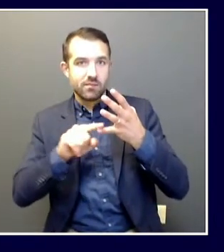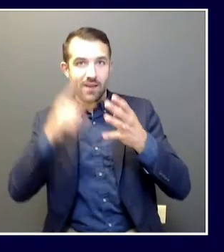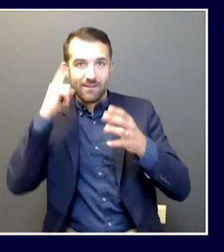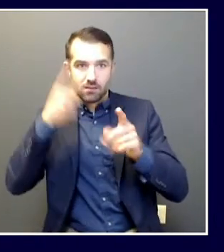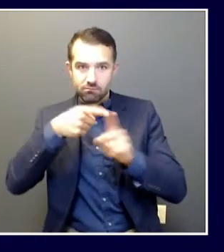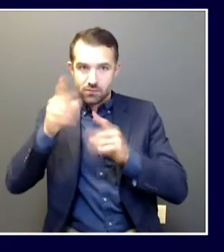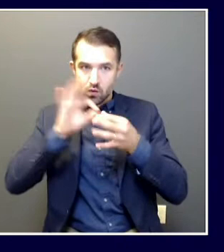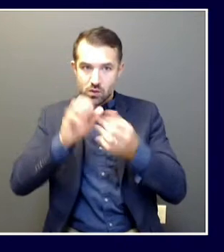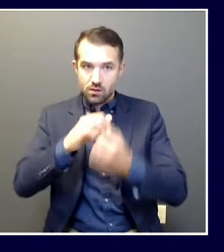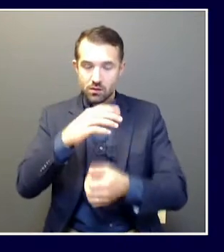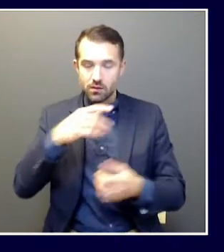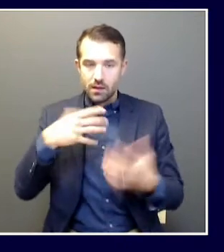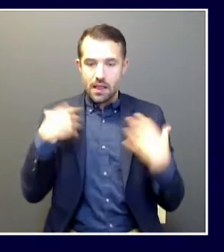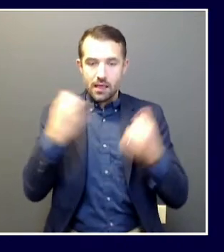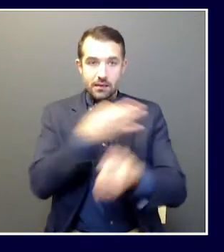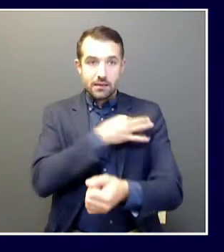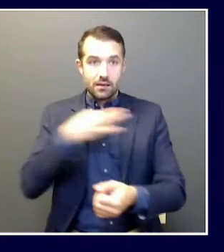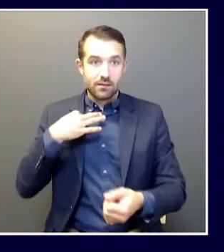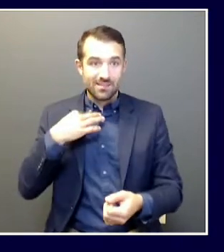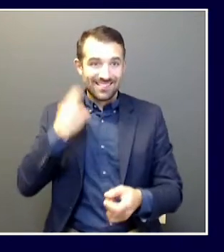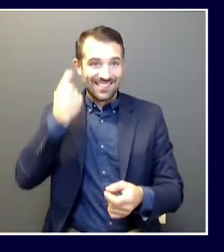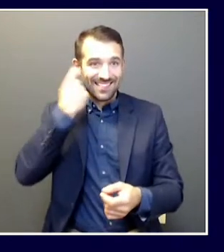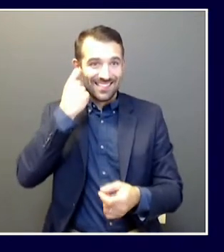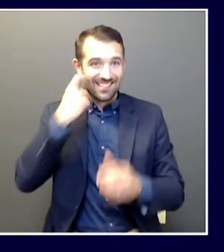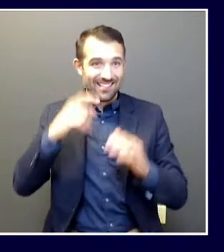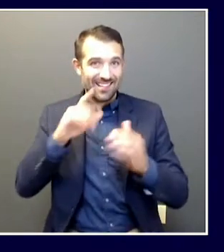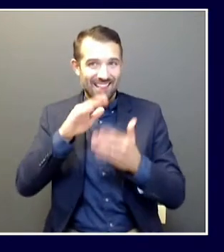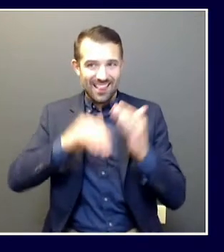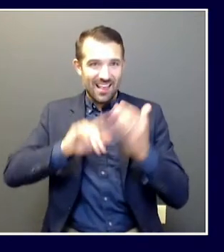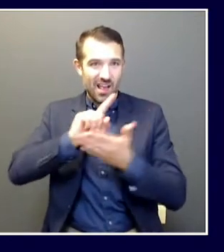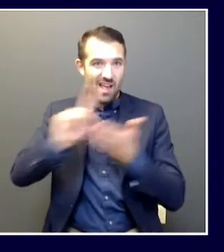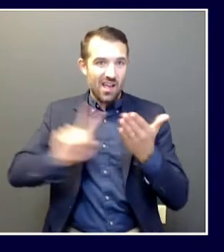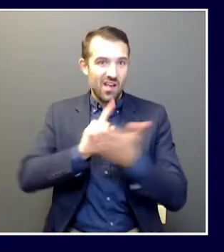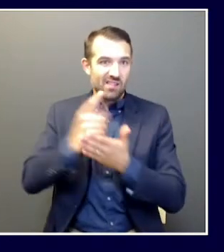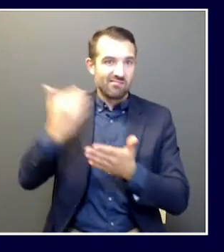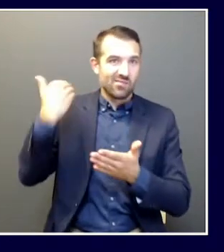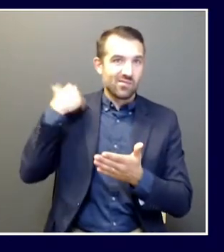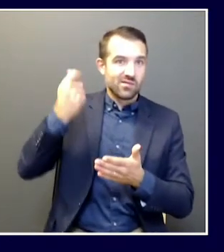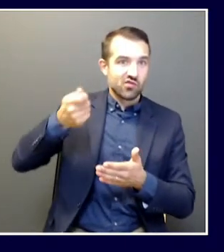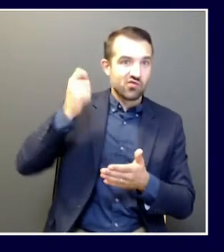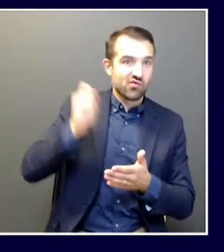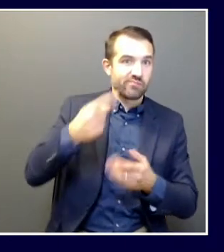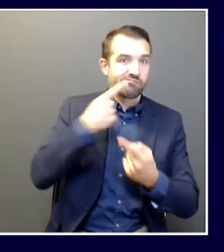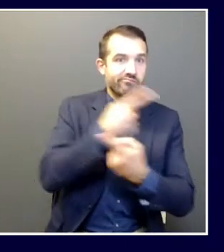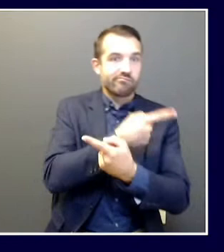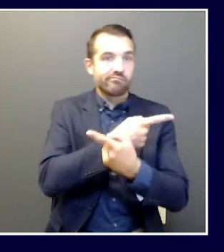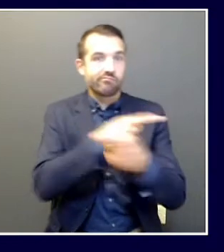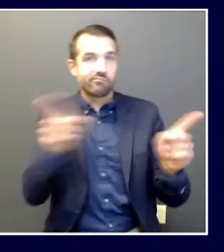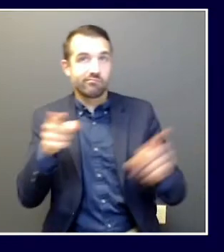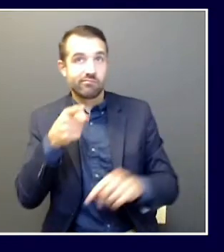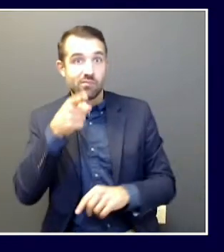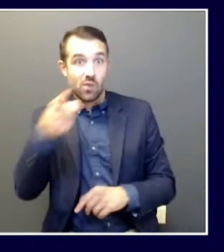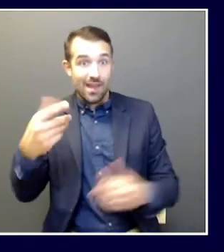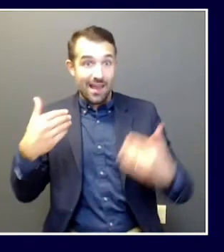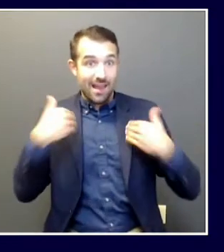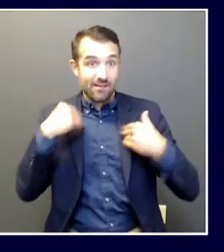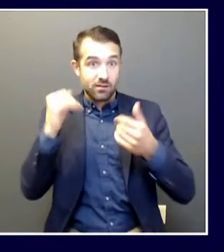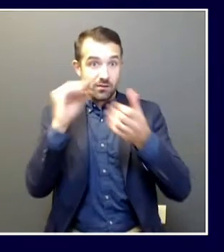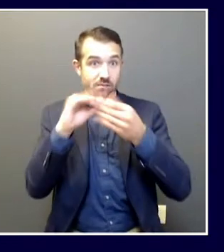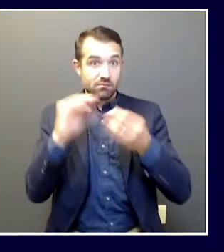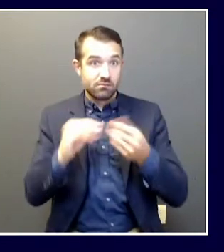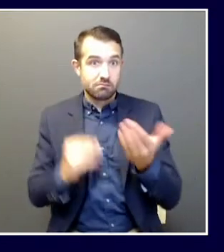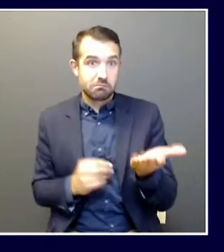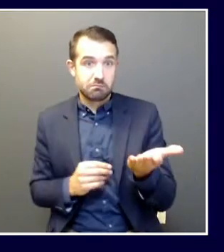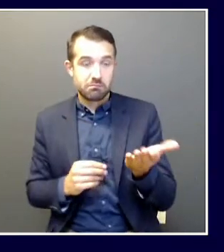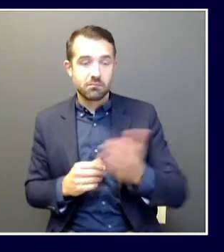happened within the hour, I think, and if the department has a statement on it. Yep, I do believe that the governor's office